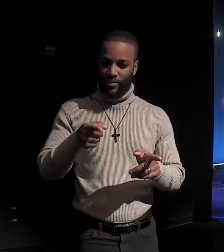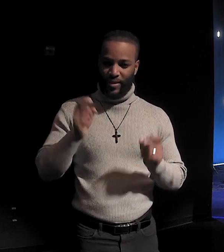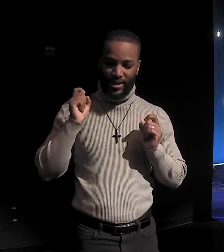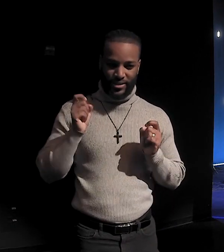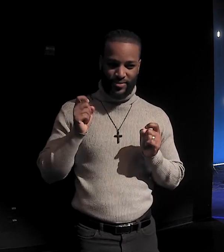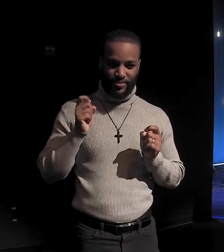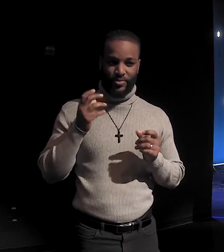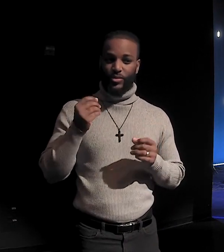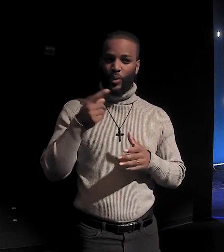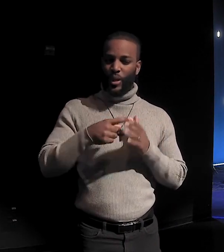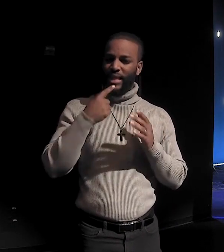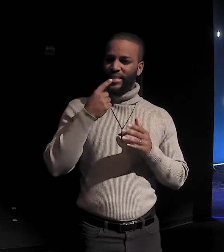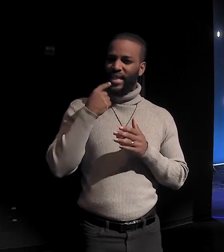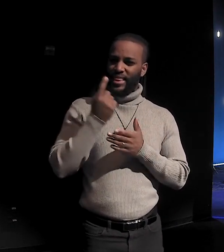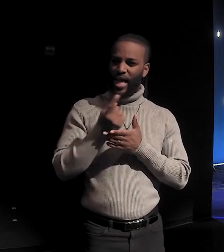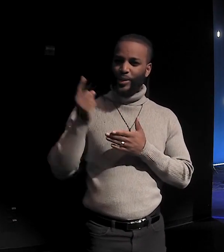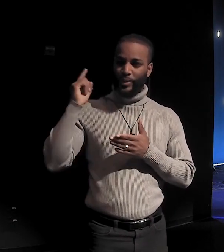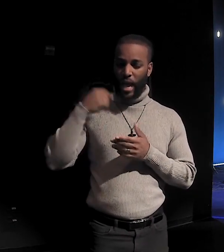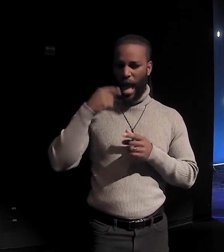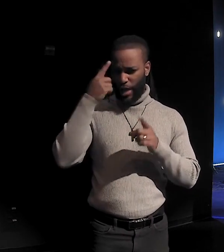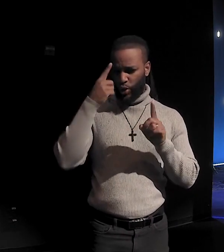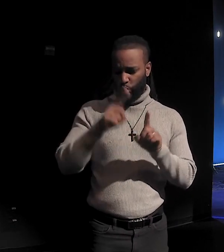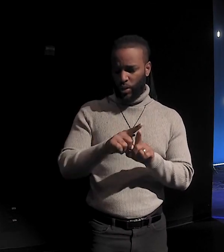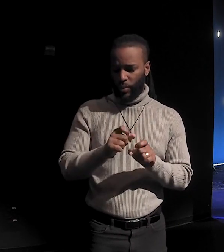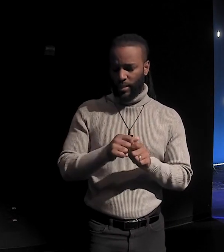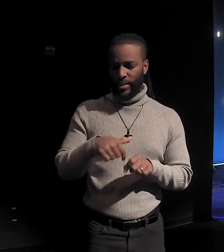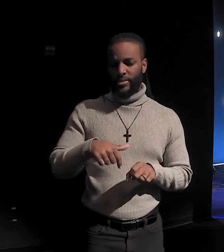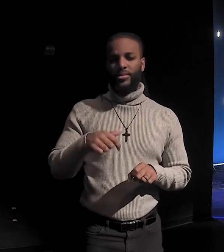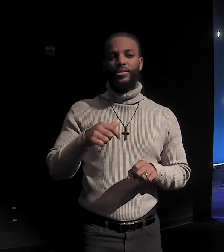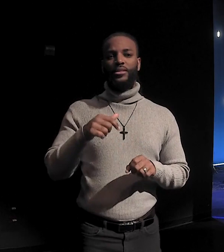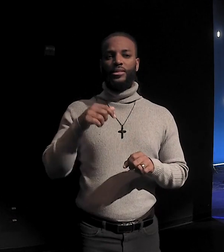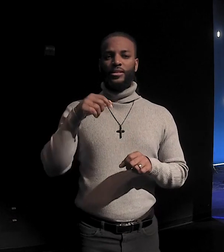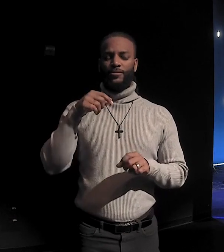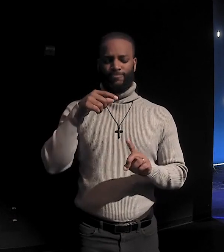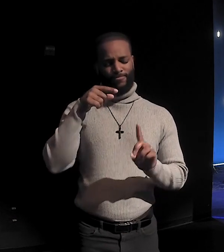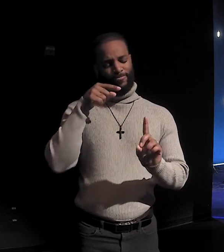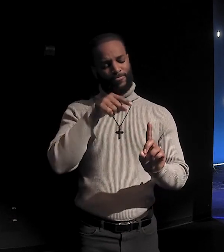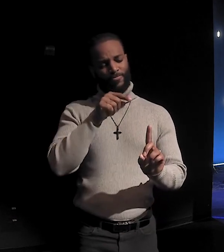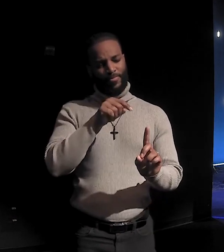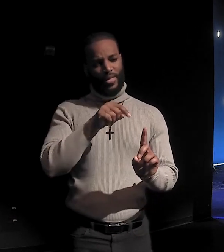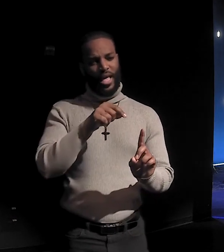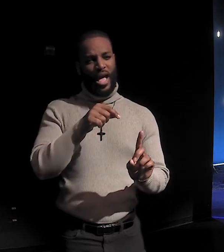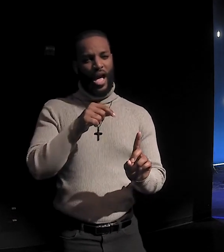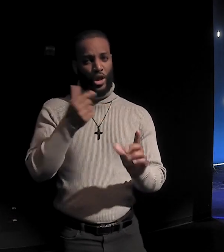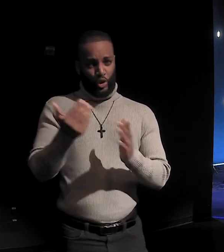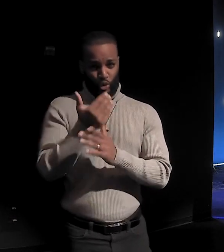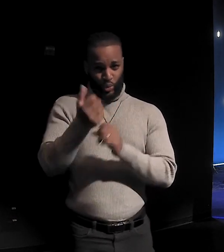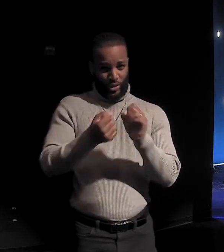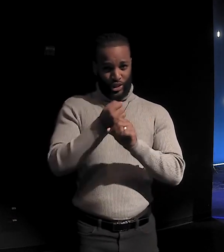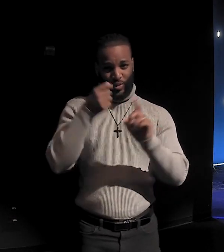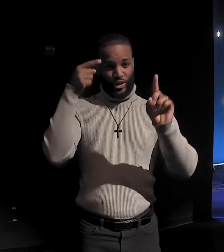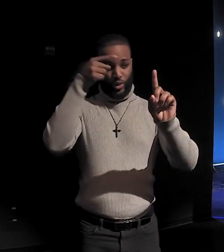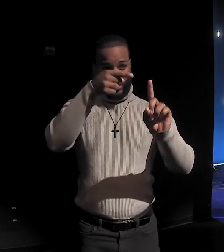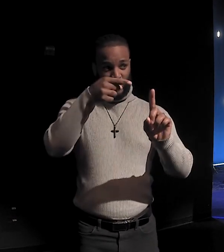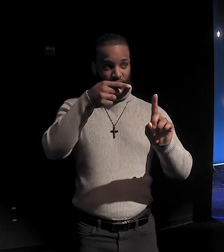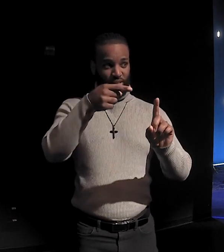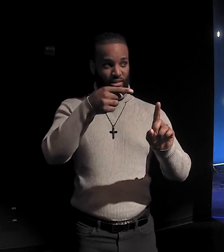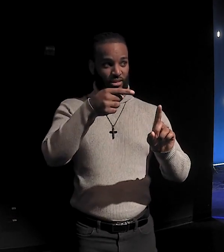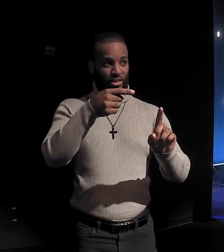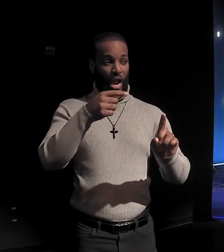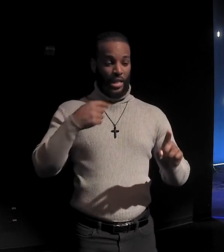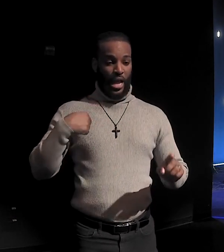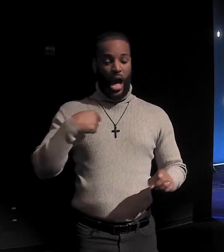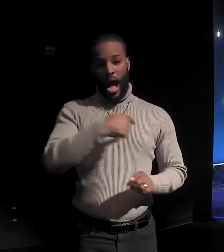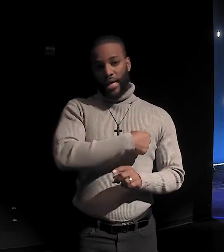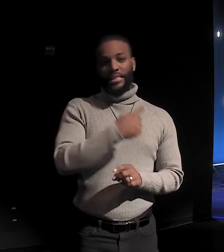start. And what I said last week, which I agree with wholeheartedly, at its core, I think New Year's resolutions are us